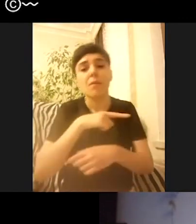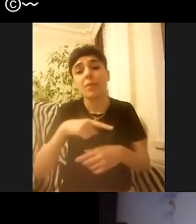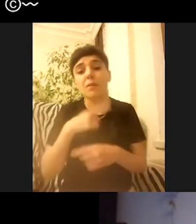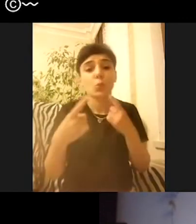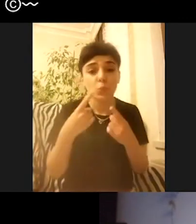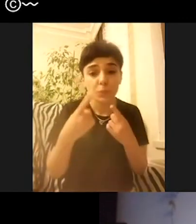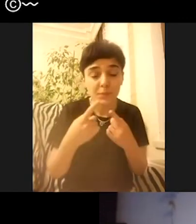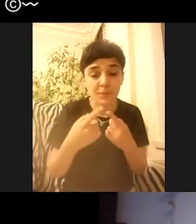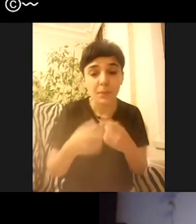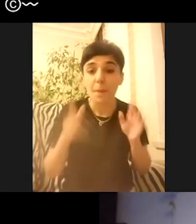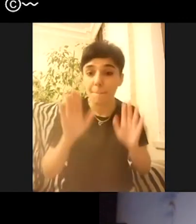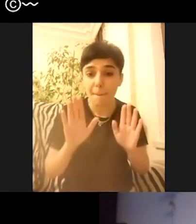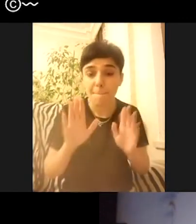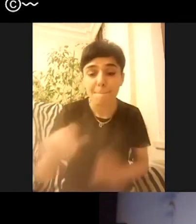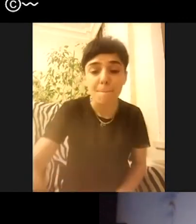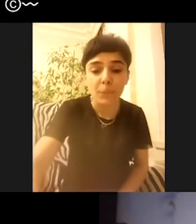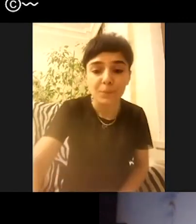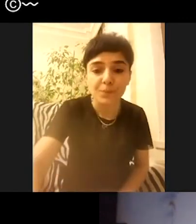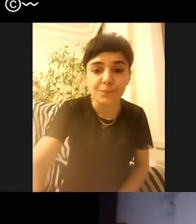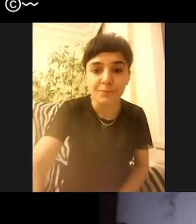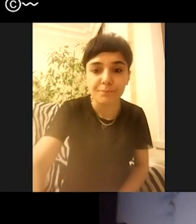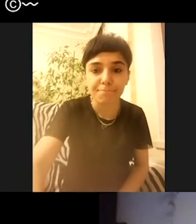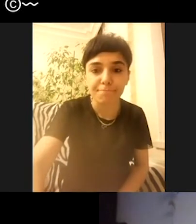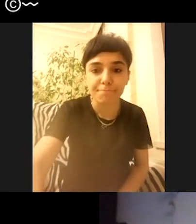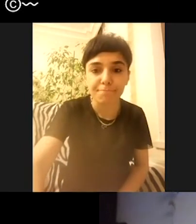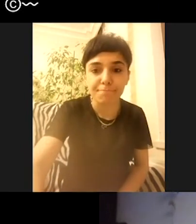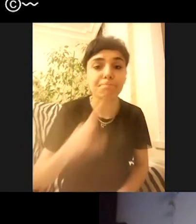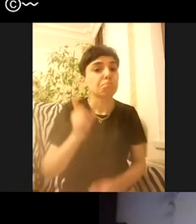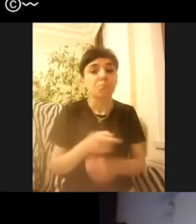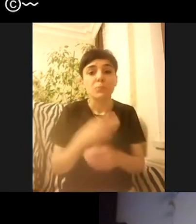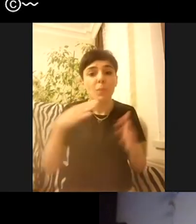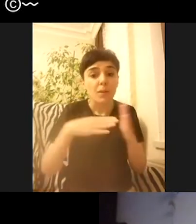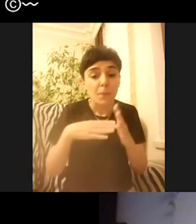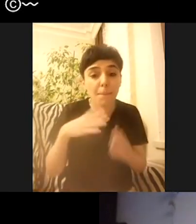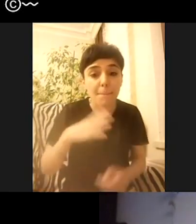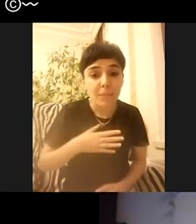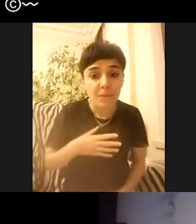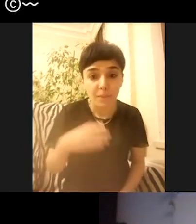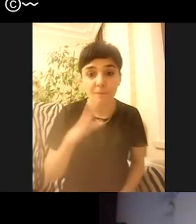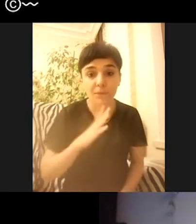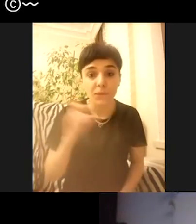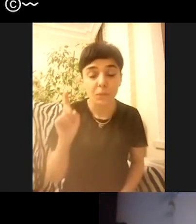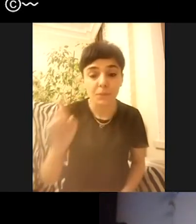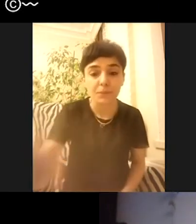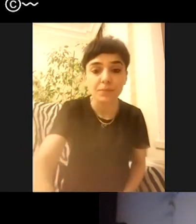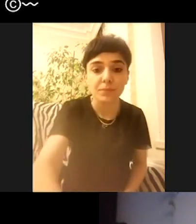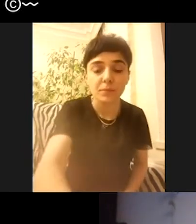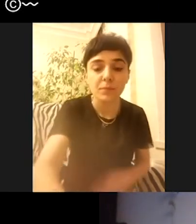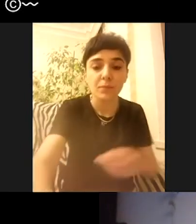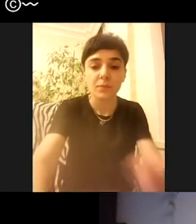you want to say something, the speakers, please do. This would be the moment.